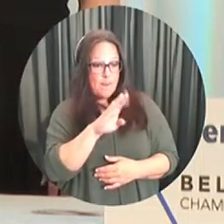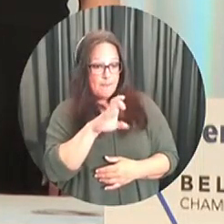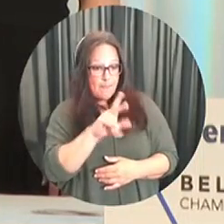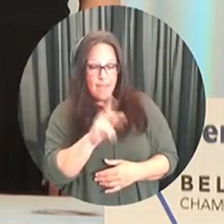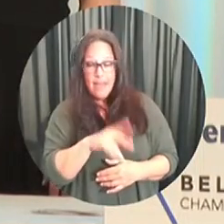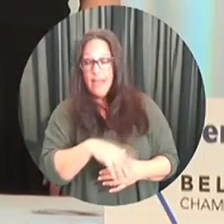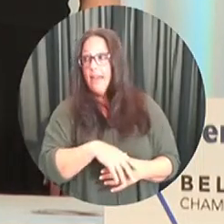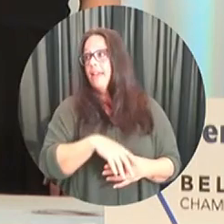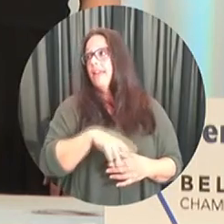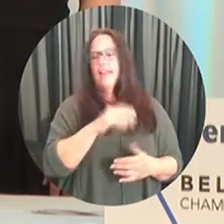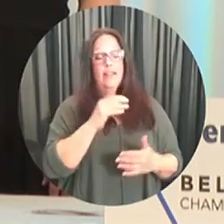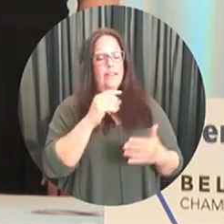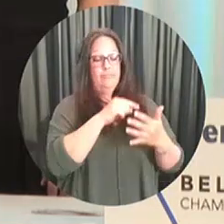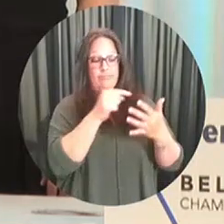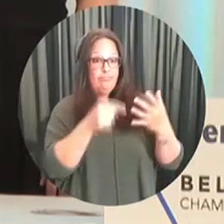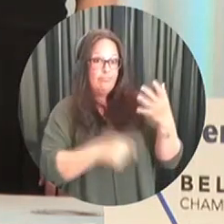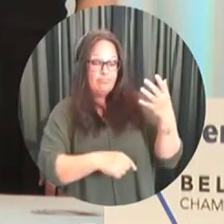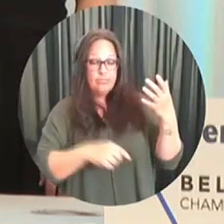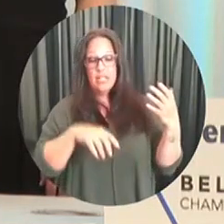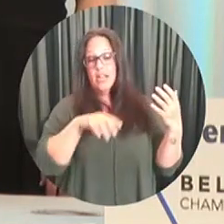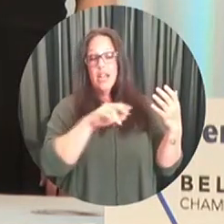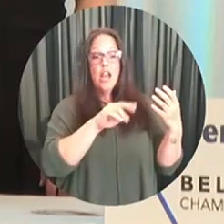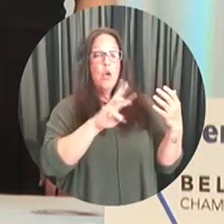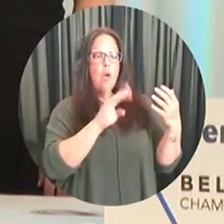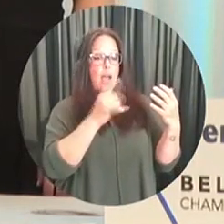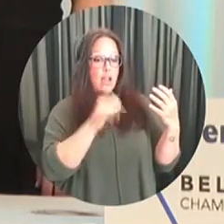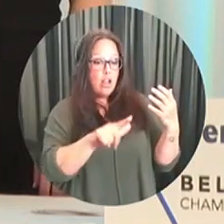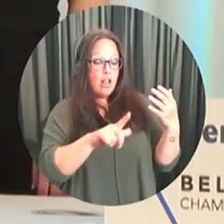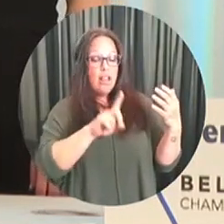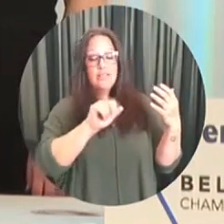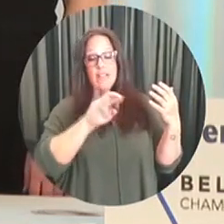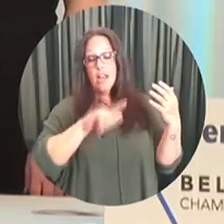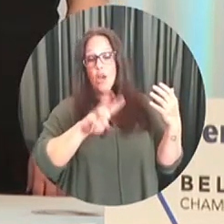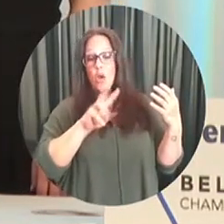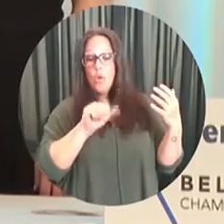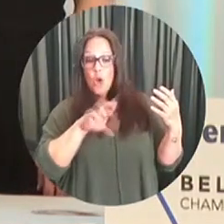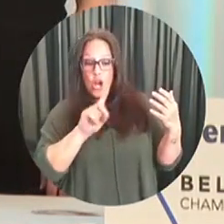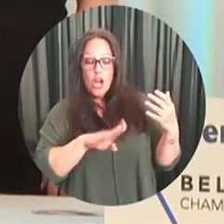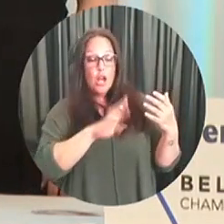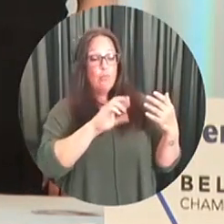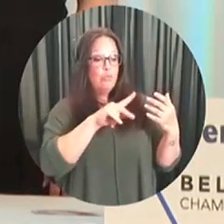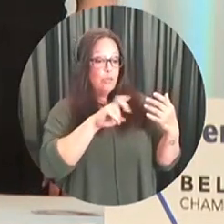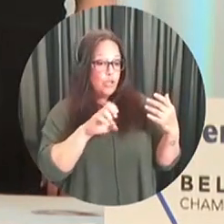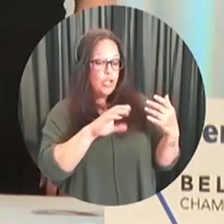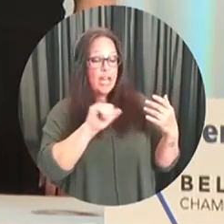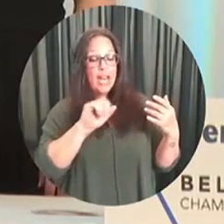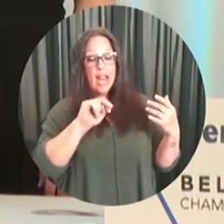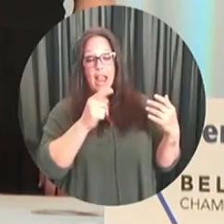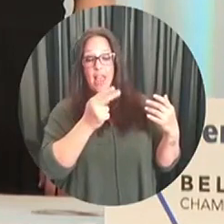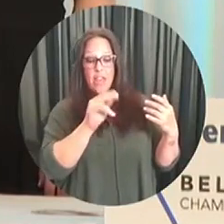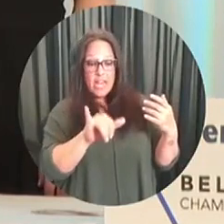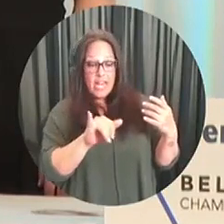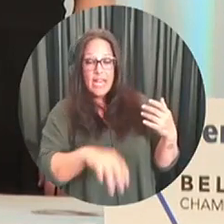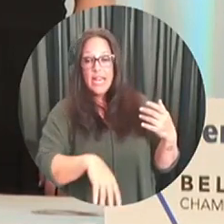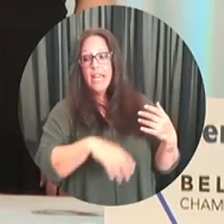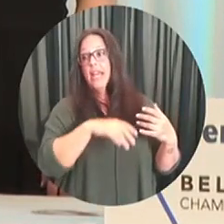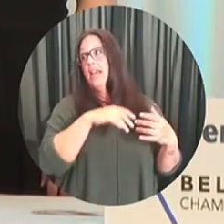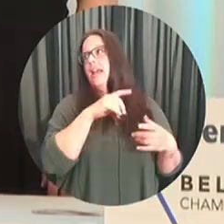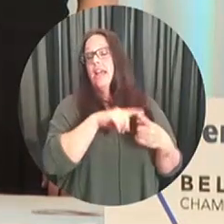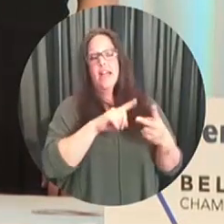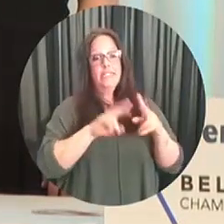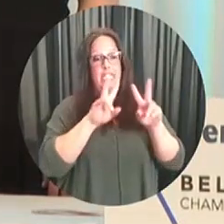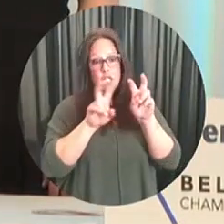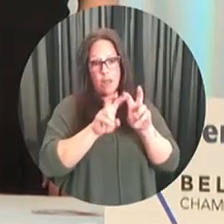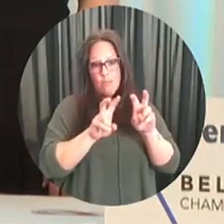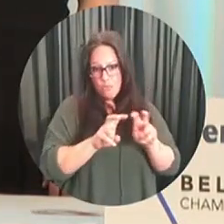Sook, Linda Weigel and Daniel Ward, Brooke Poling and Anthony Zarati, PRC Appraisers, and a